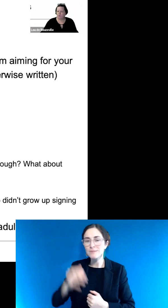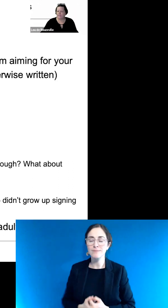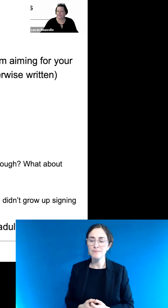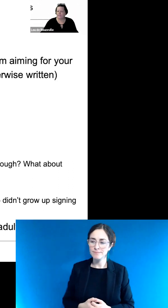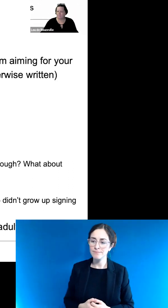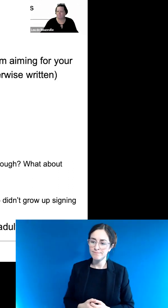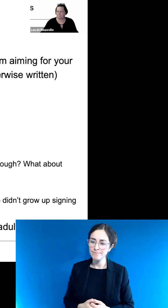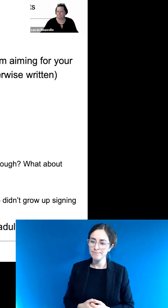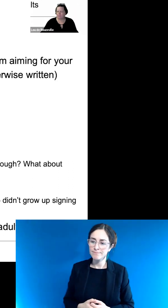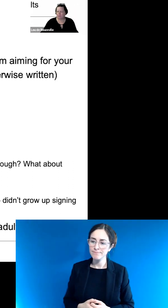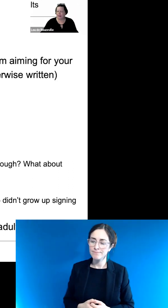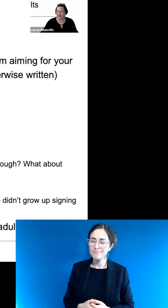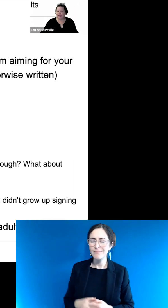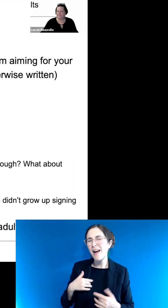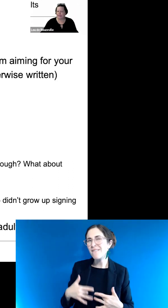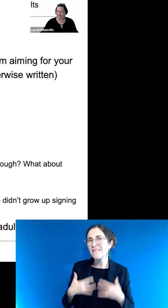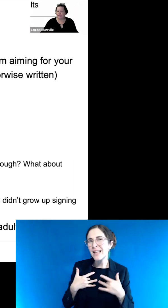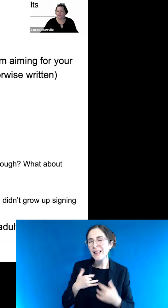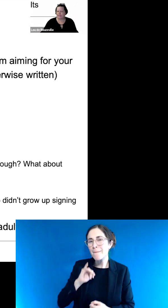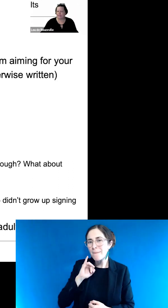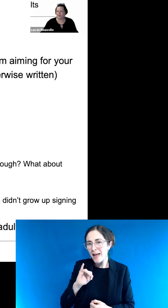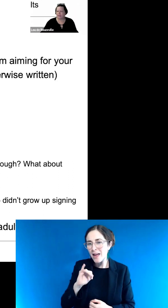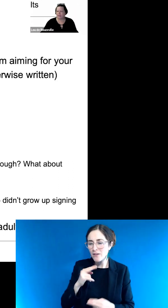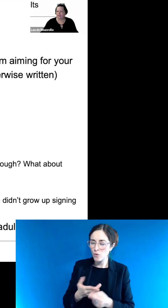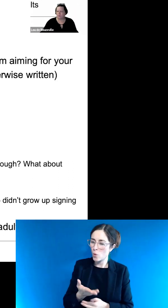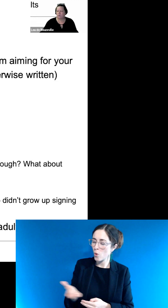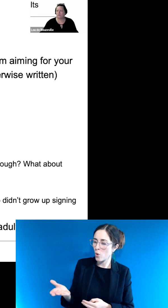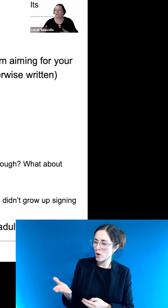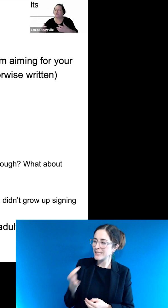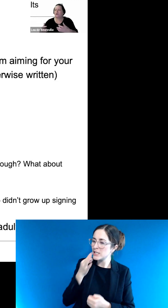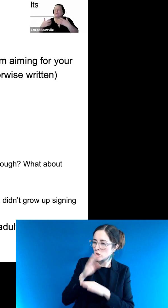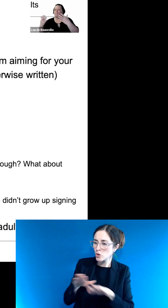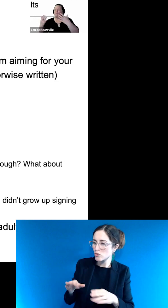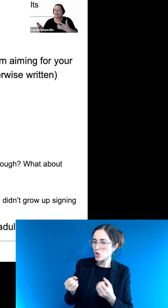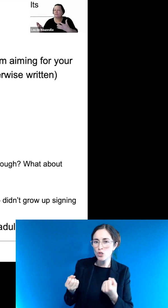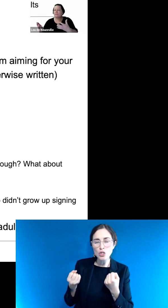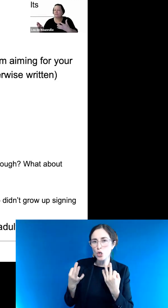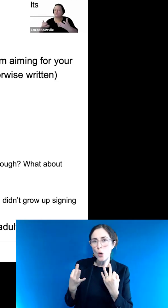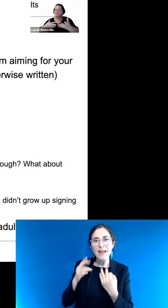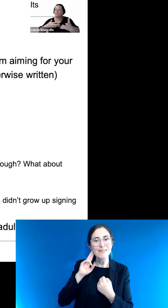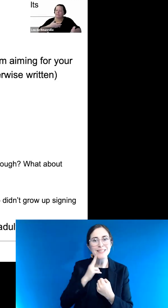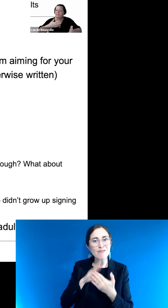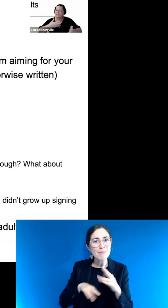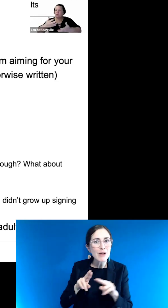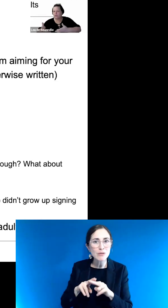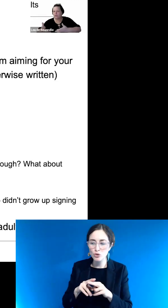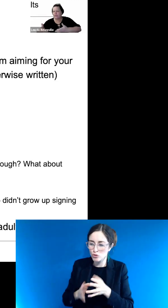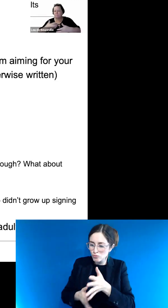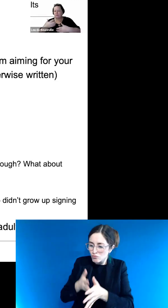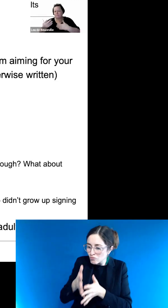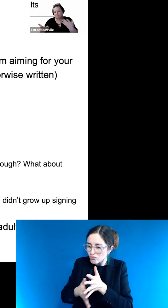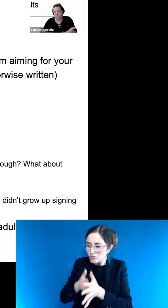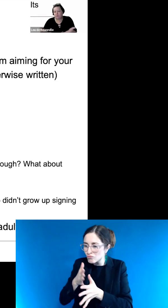I've always felt sort of bad for our kids that are the only, or that don't have deaf parents to sort of read